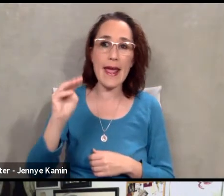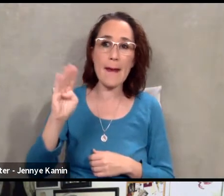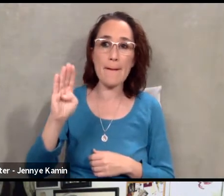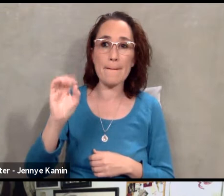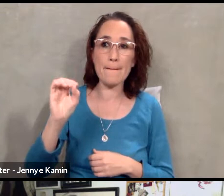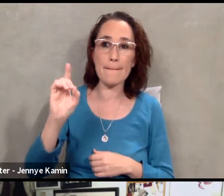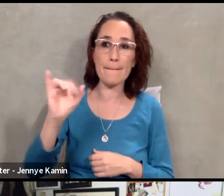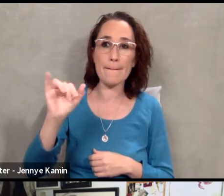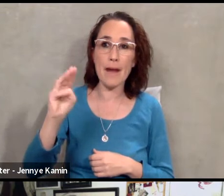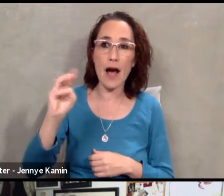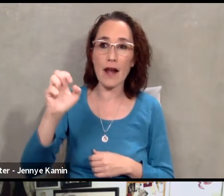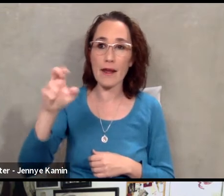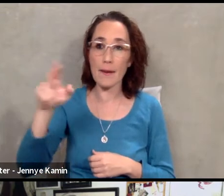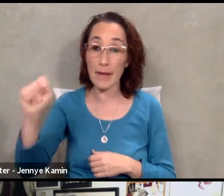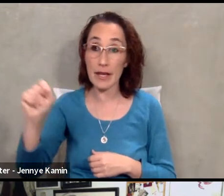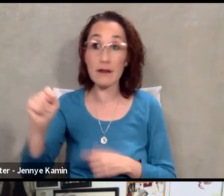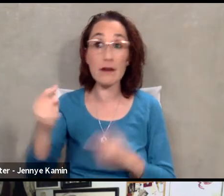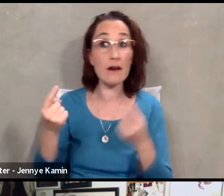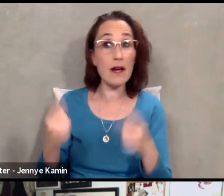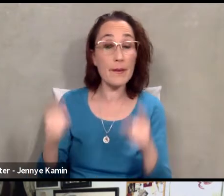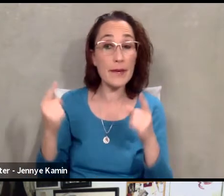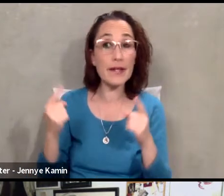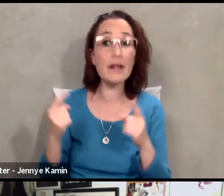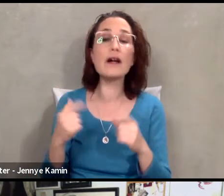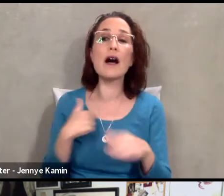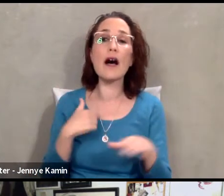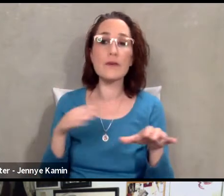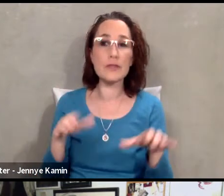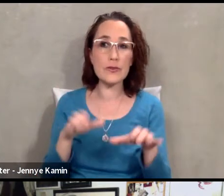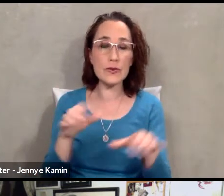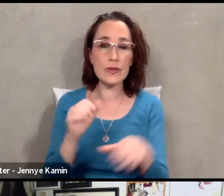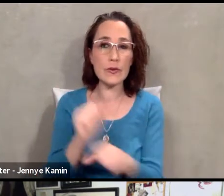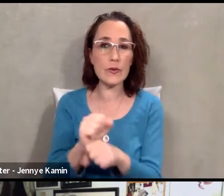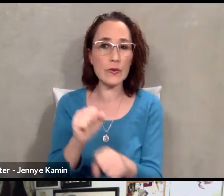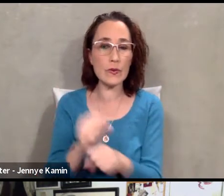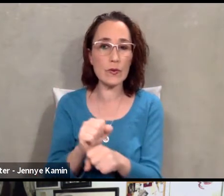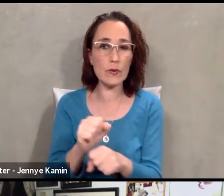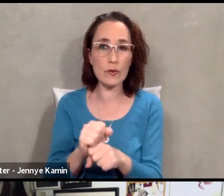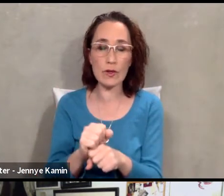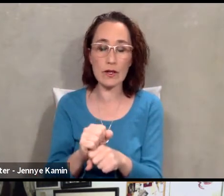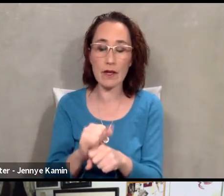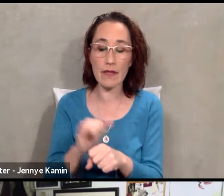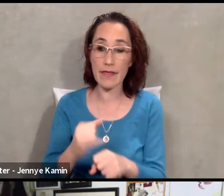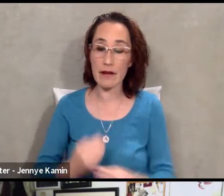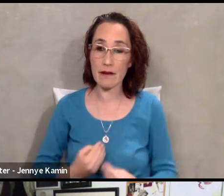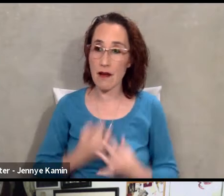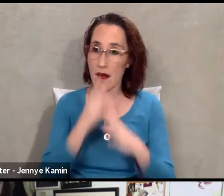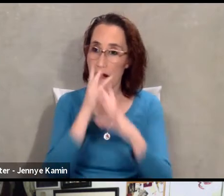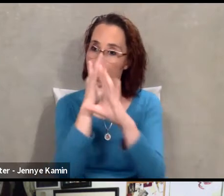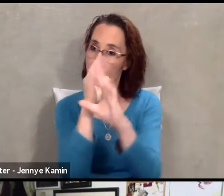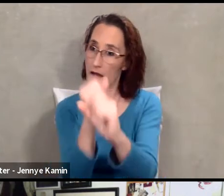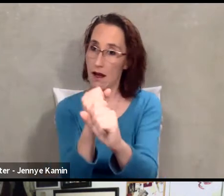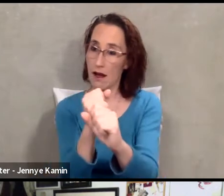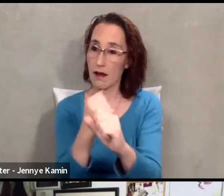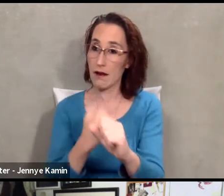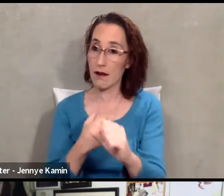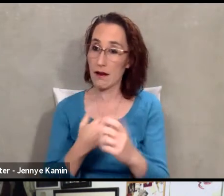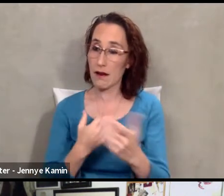happened was that when I was doing the work that was compelling to me, which was exploring